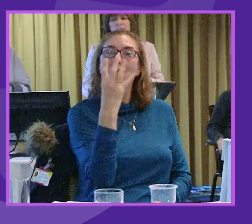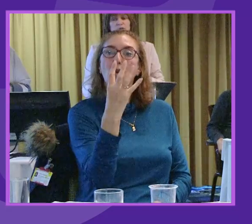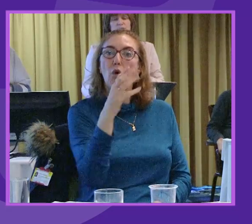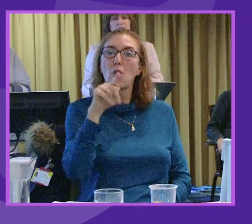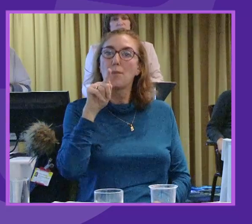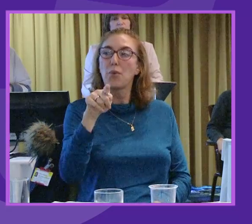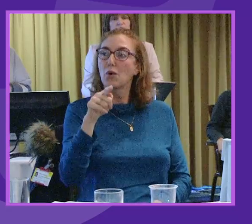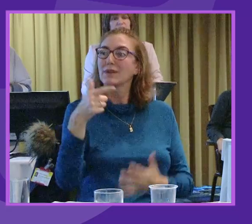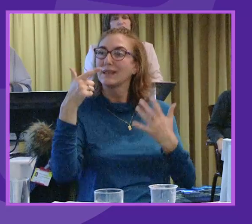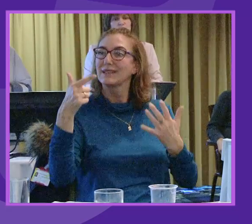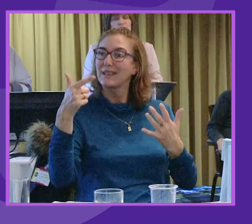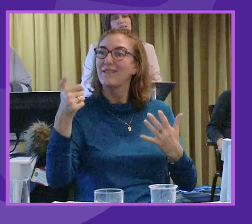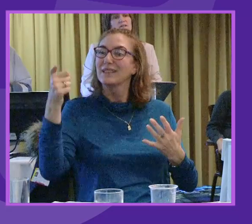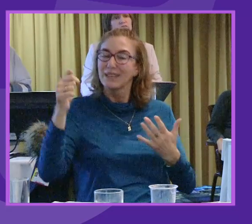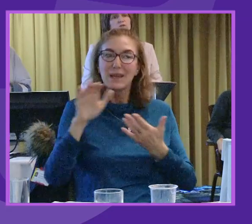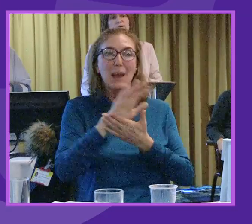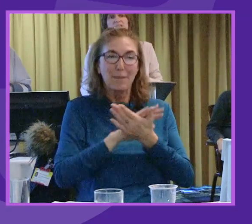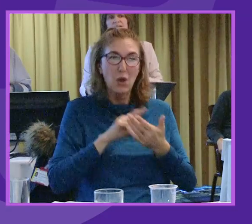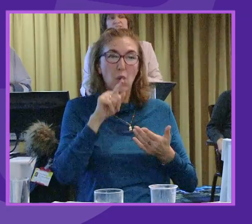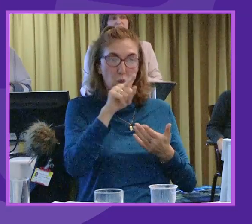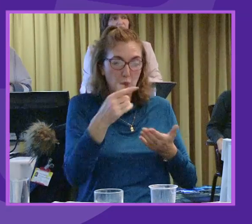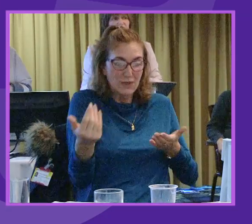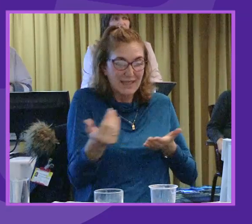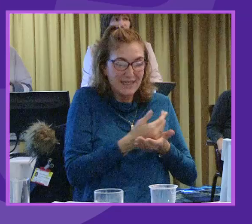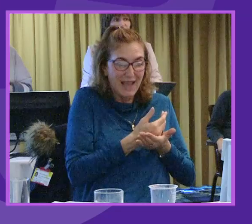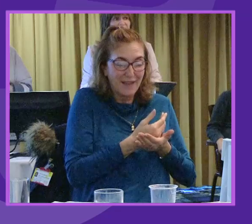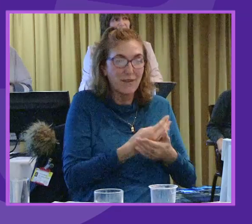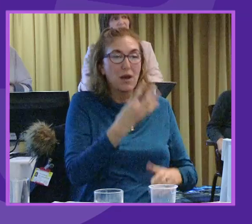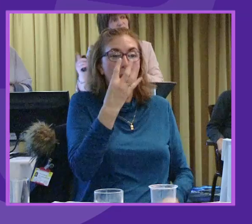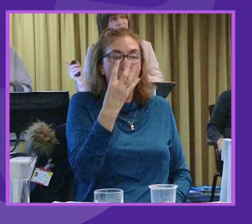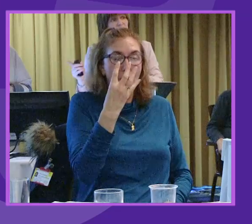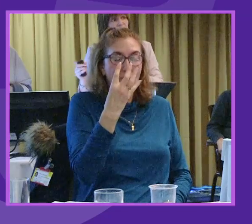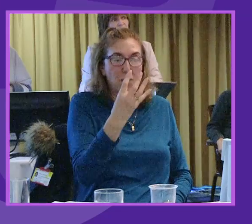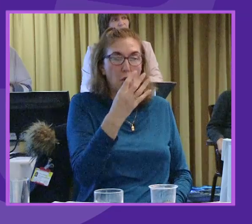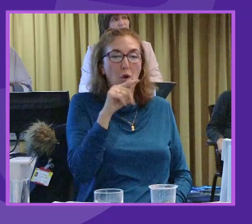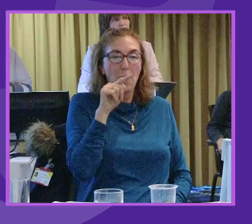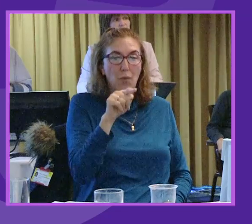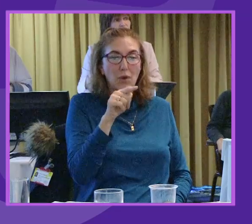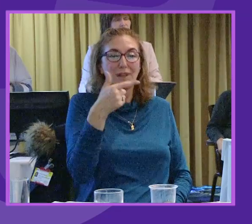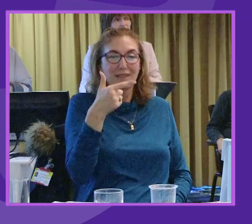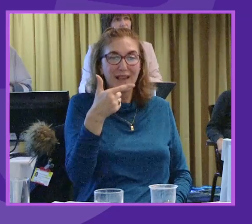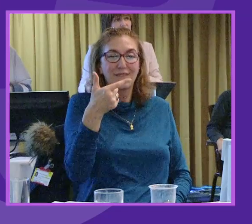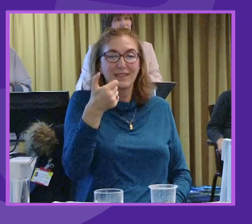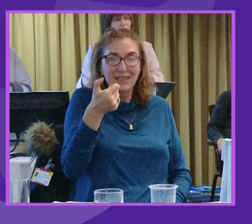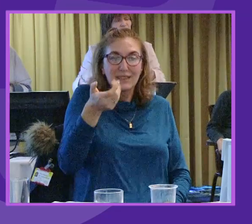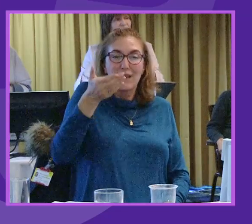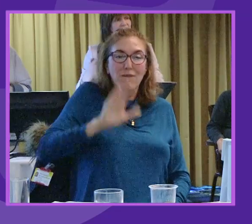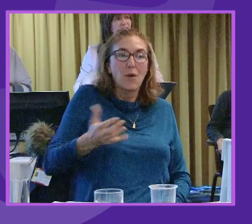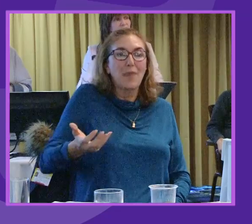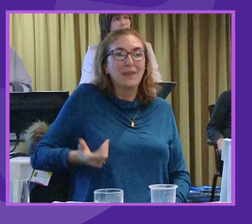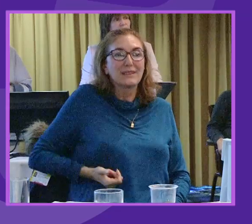4.76. So generally, by employing peer support workers, you save 4.76 of their